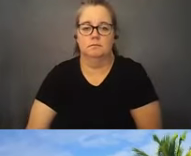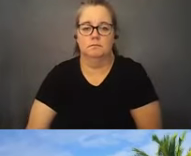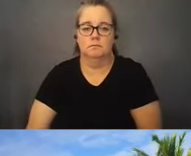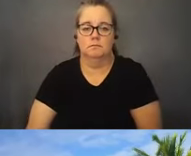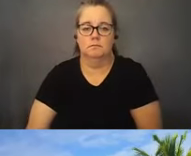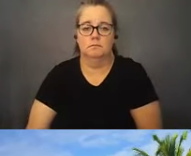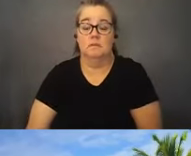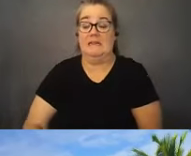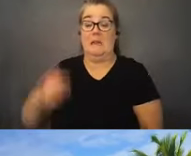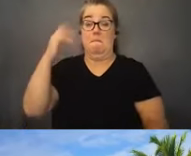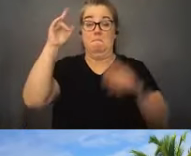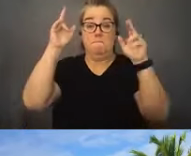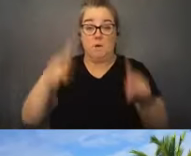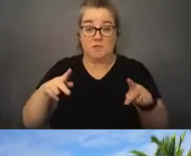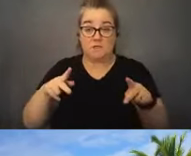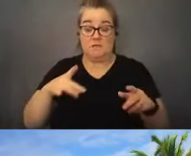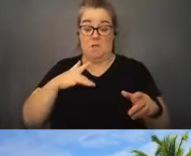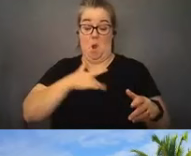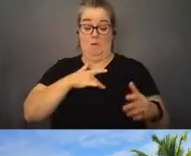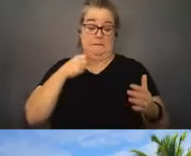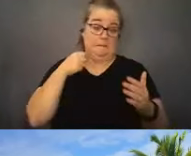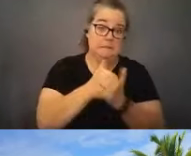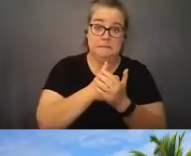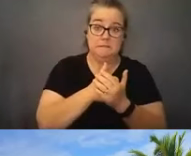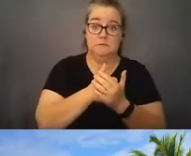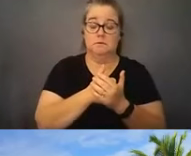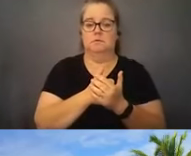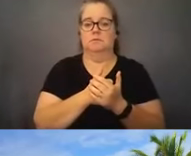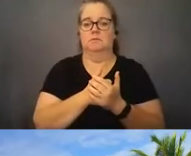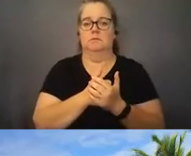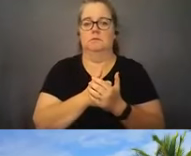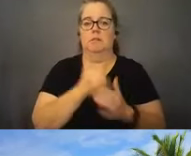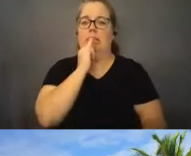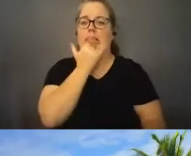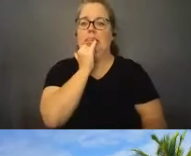When a person is in cardiac arrest. Hold on, wrong video.